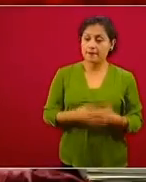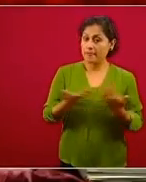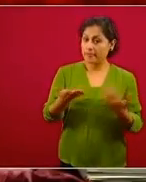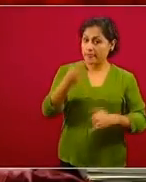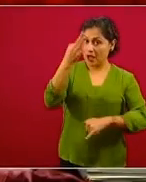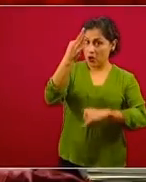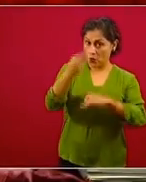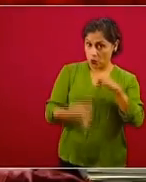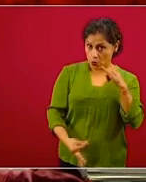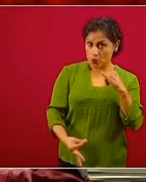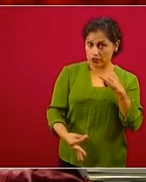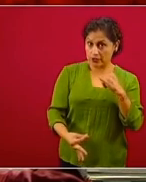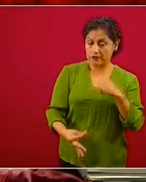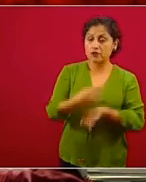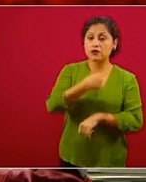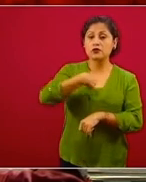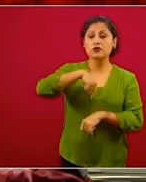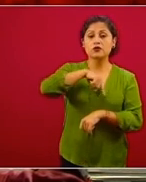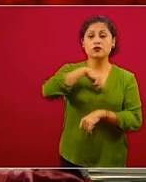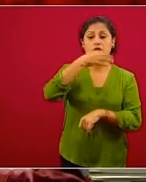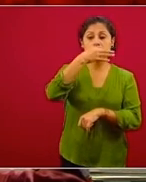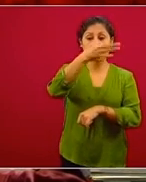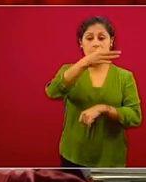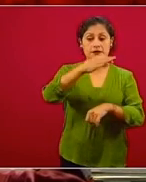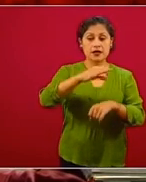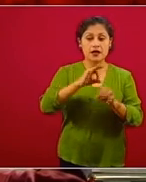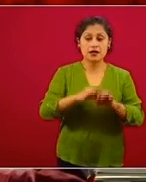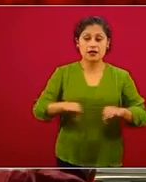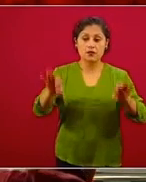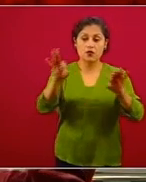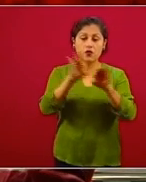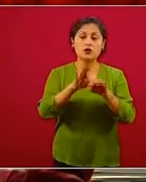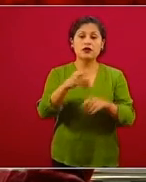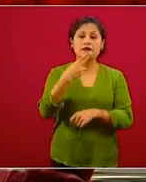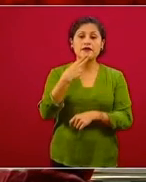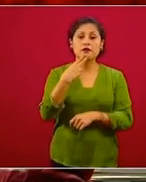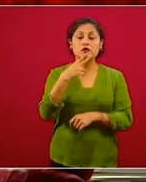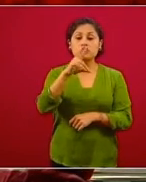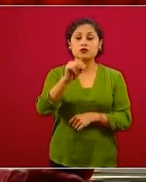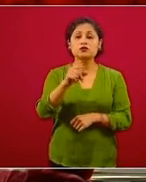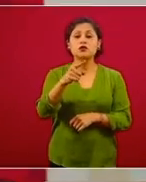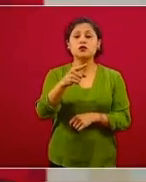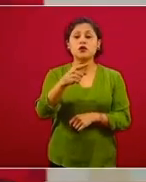levels have been showing a decrease. But what is